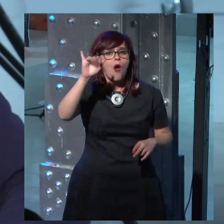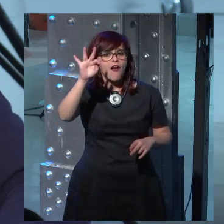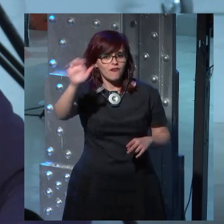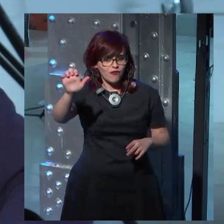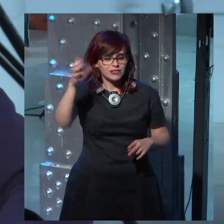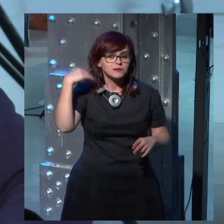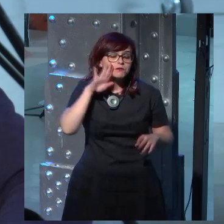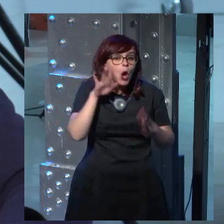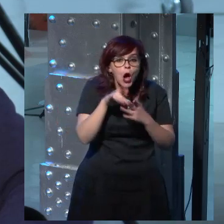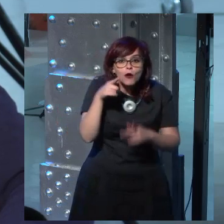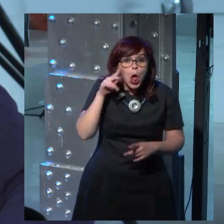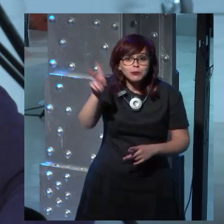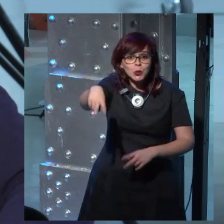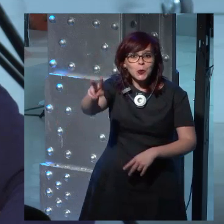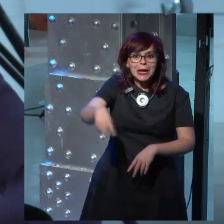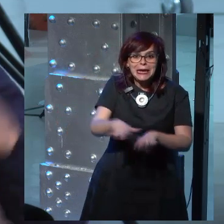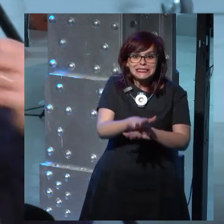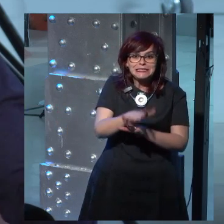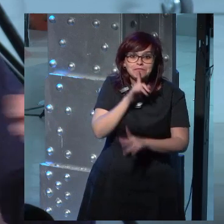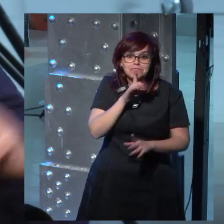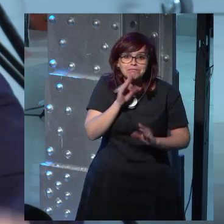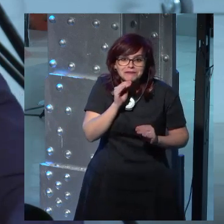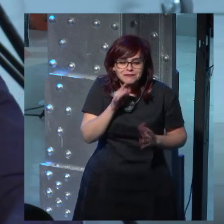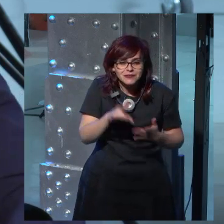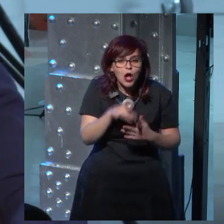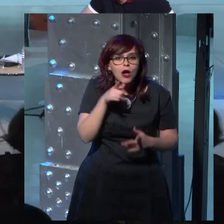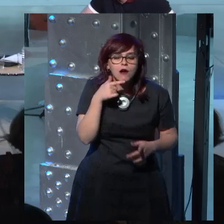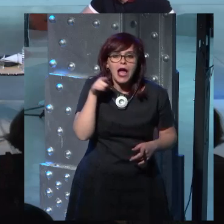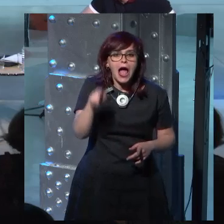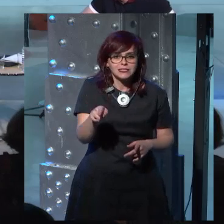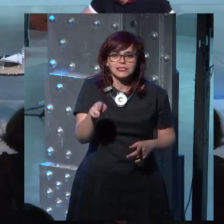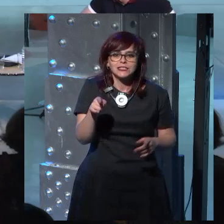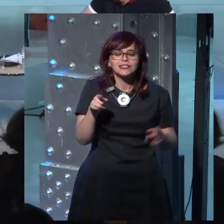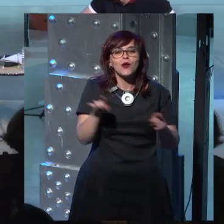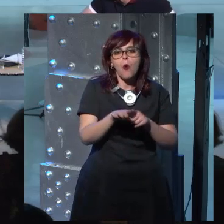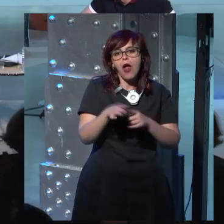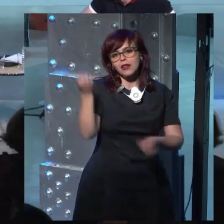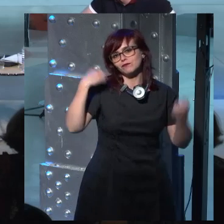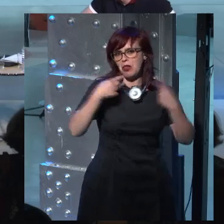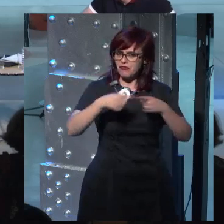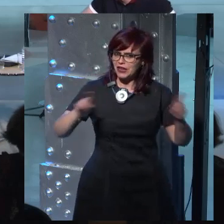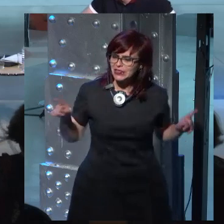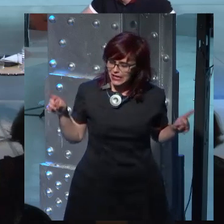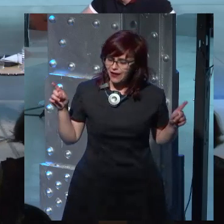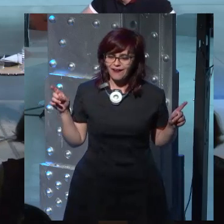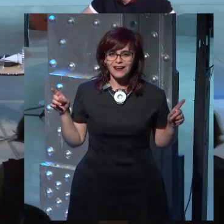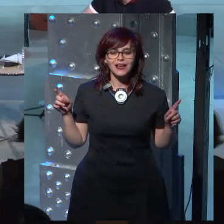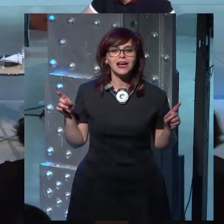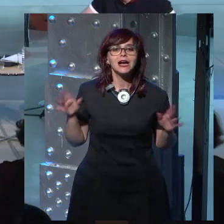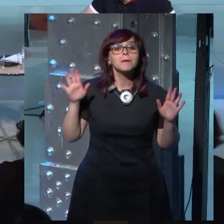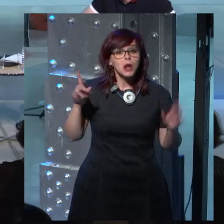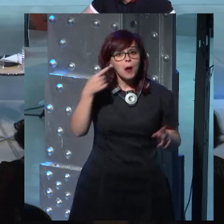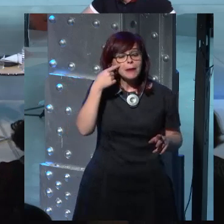never seen The Good Wife. But, so... They're very different suits. So they said, what about that? And then